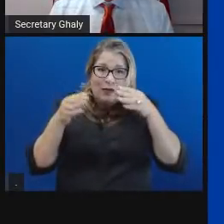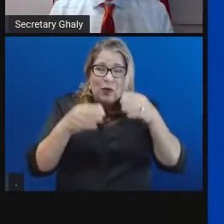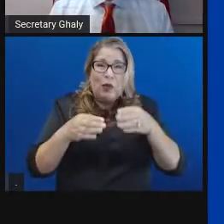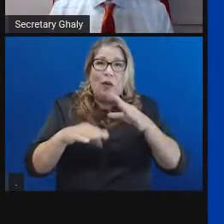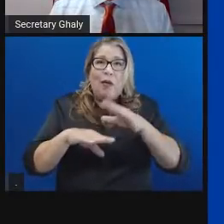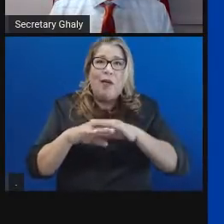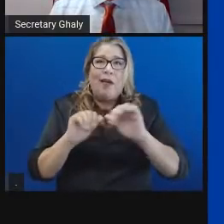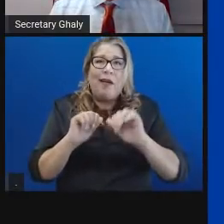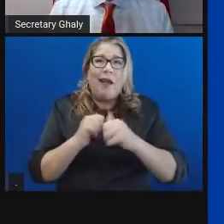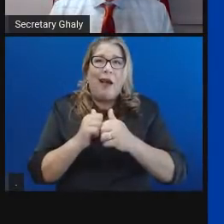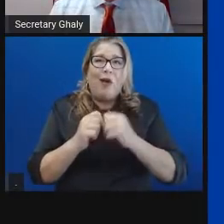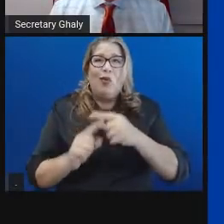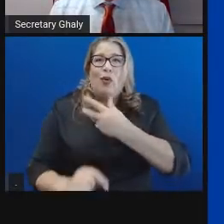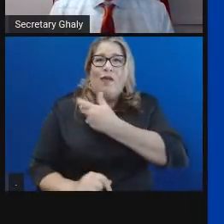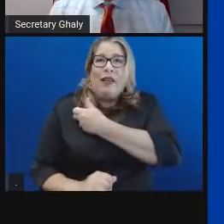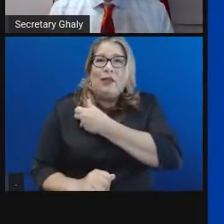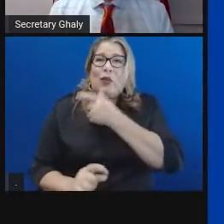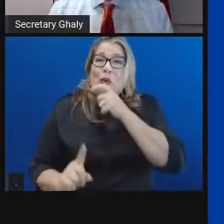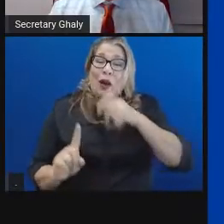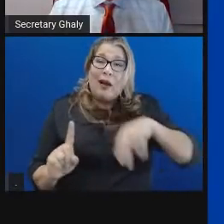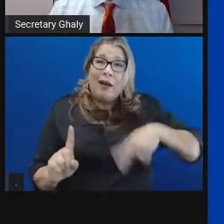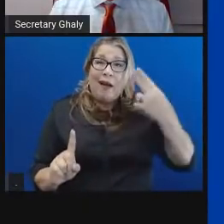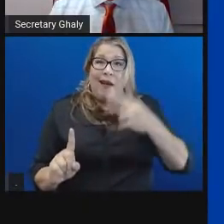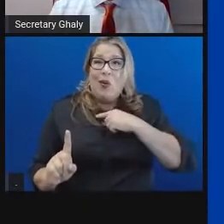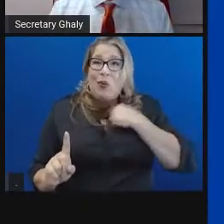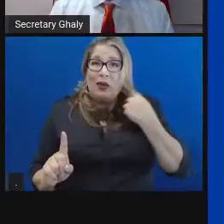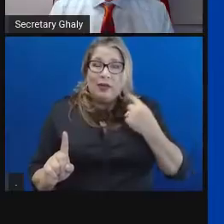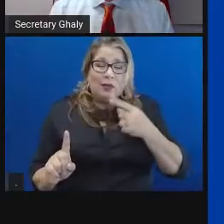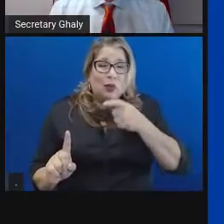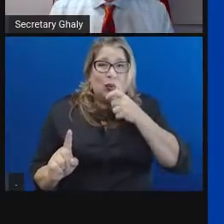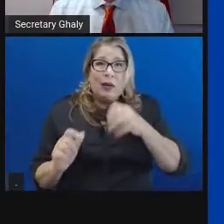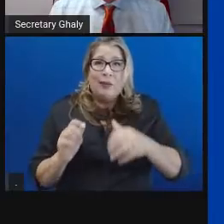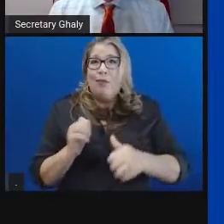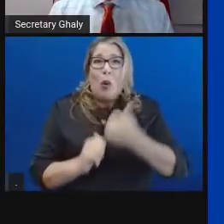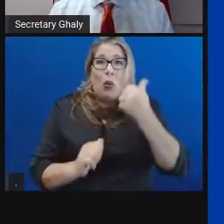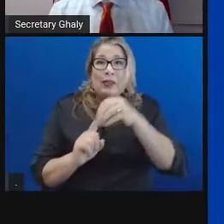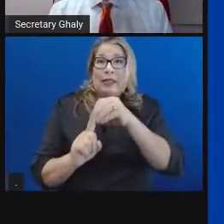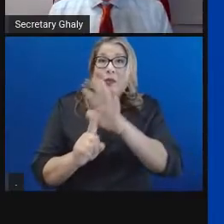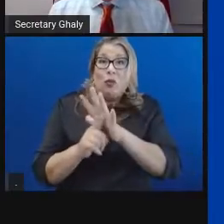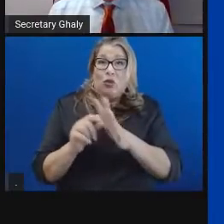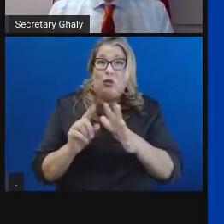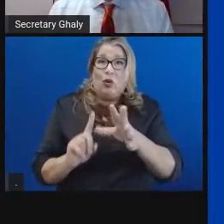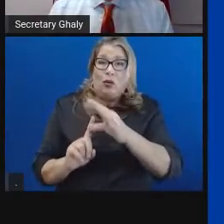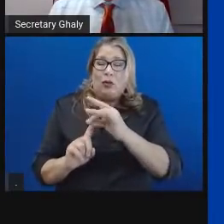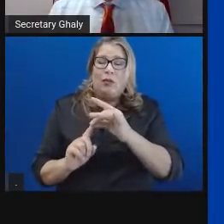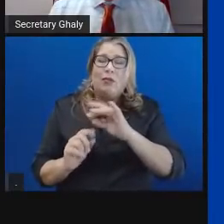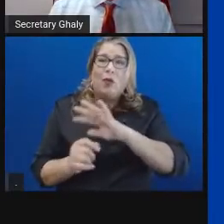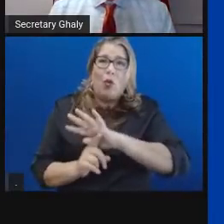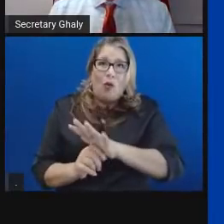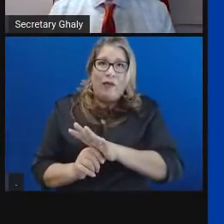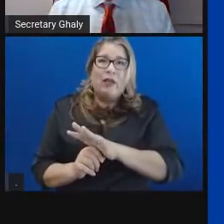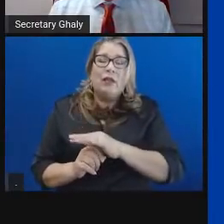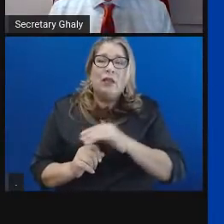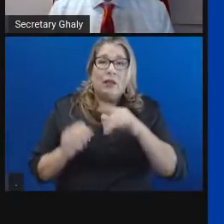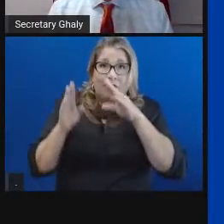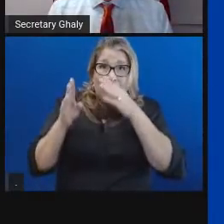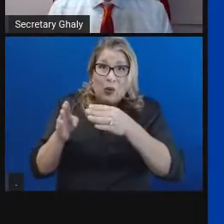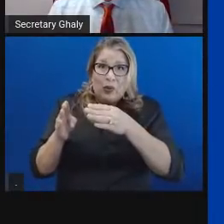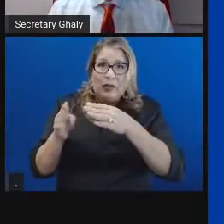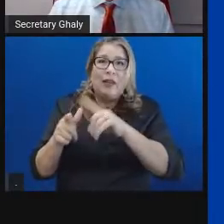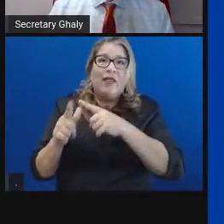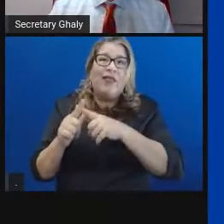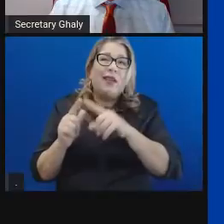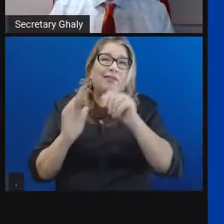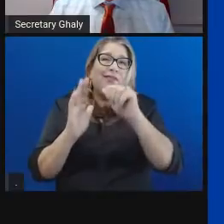high risk and the most exposure, and then moving on to our general population little by little after that. The truth is,